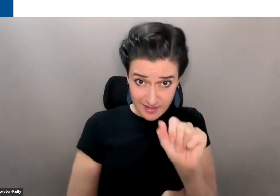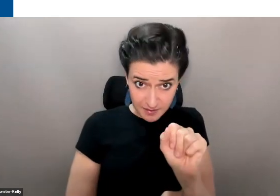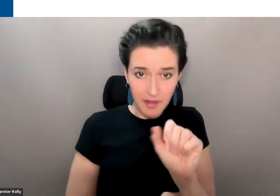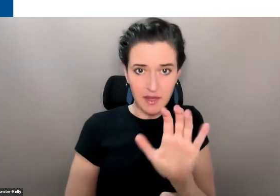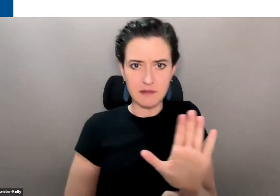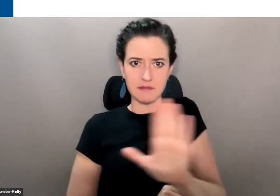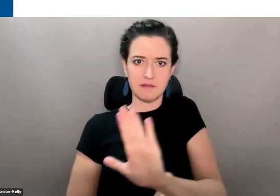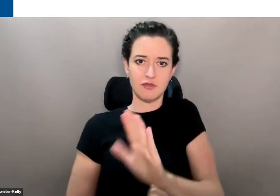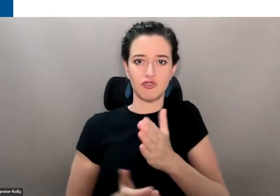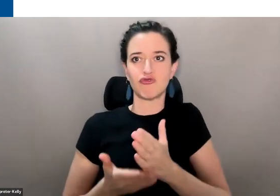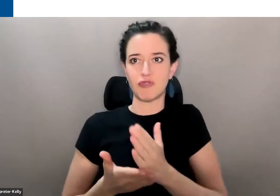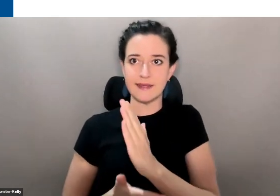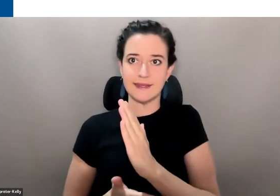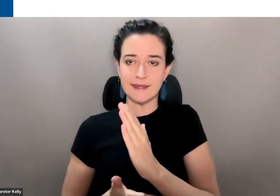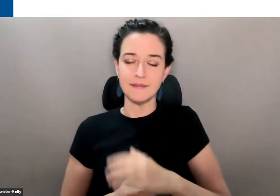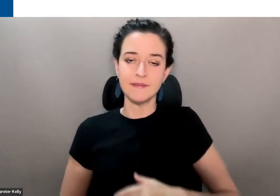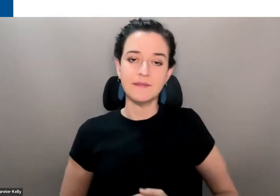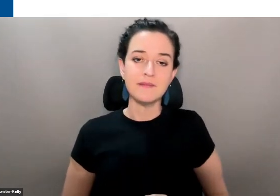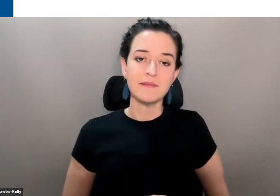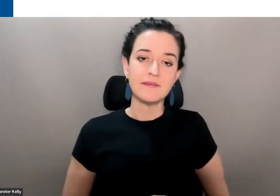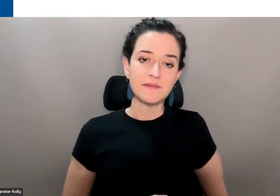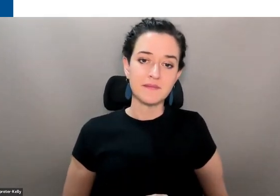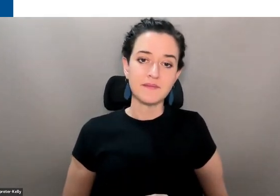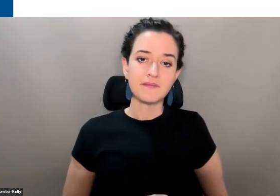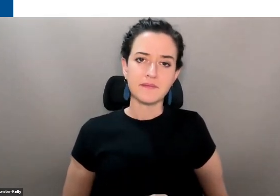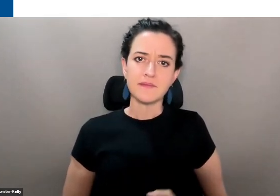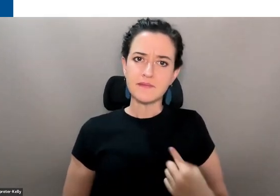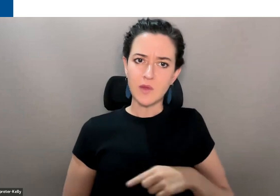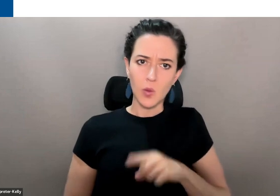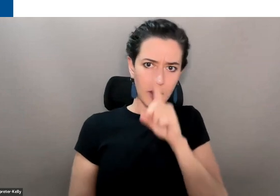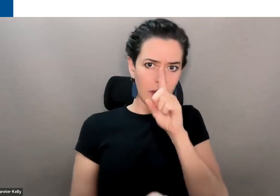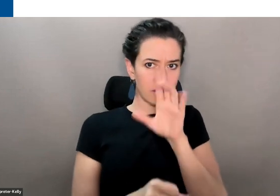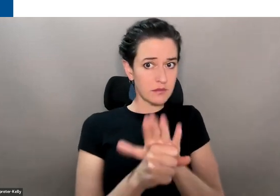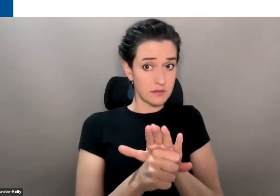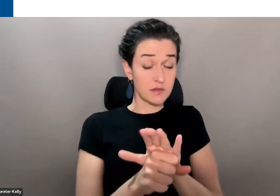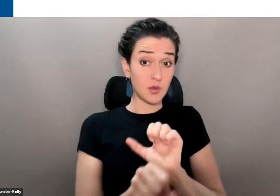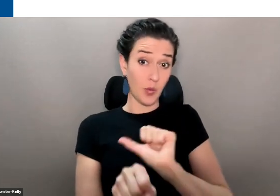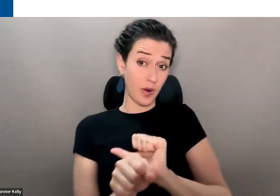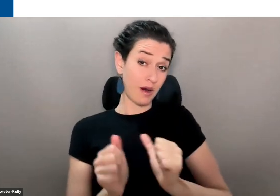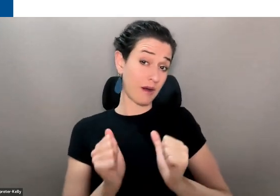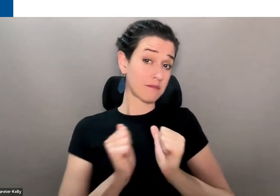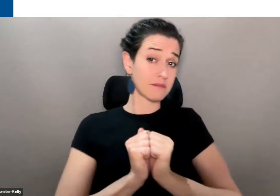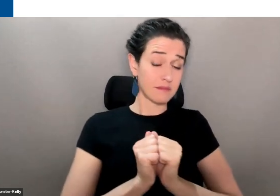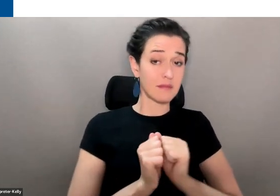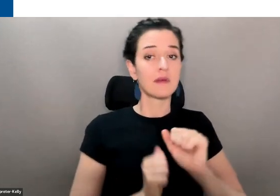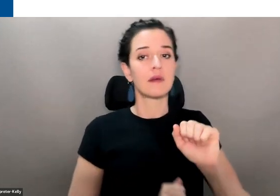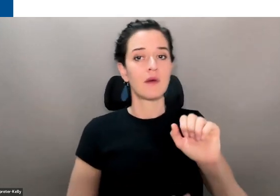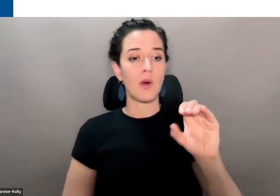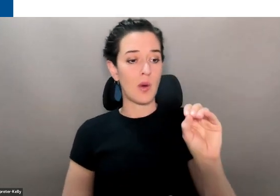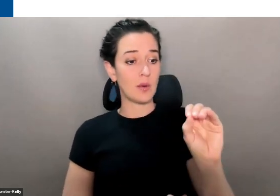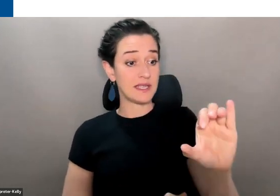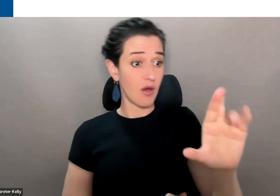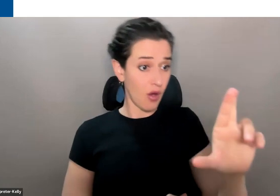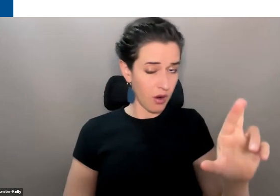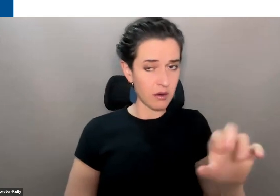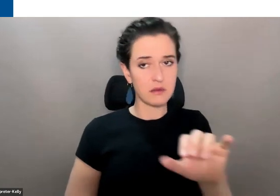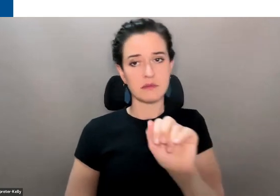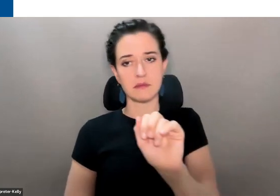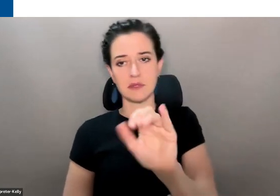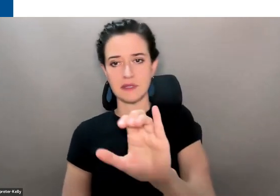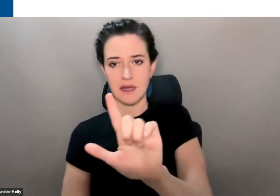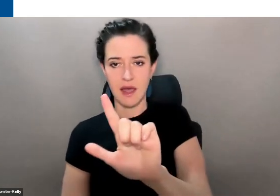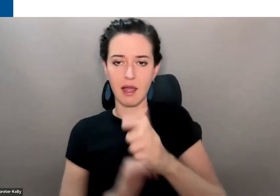their obligations. And ACL is committed to working with OCR, ACL's networks, and the broader